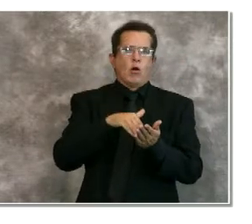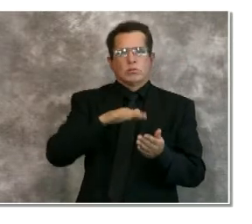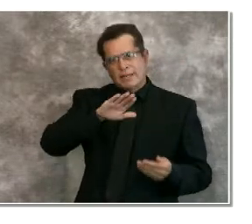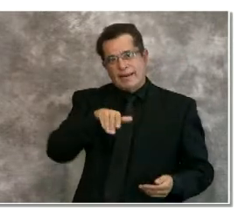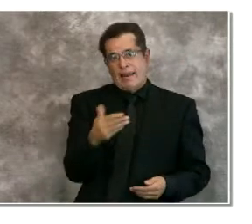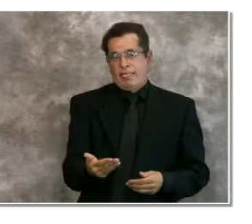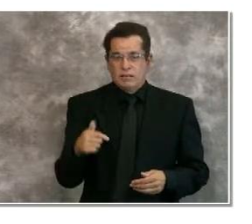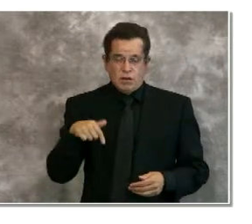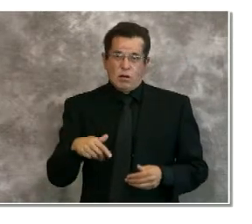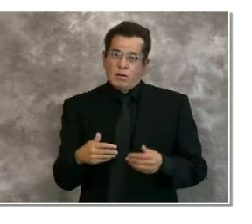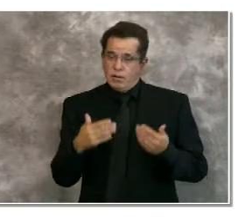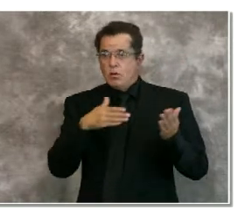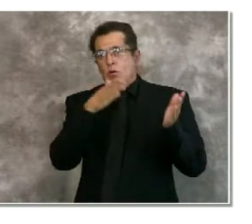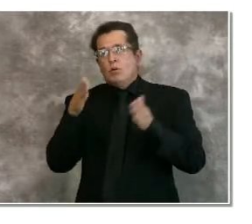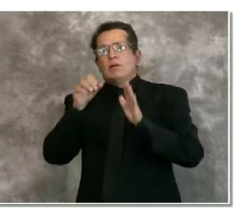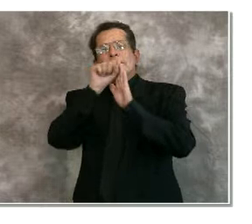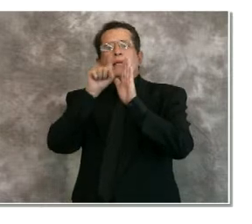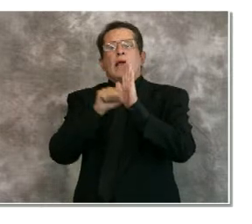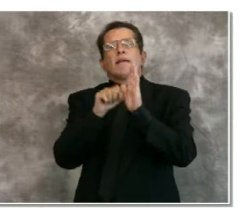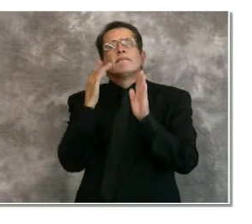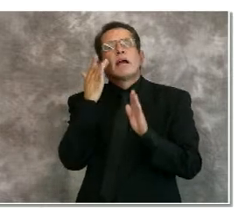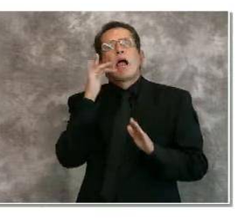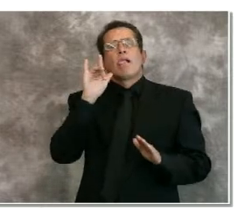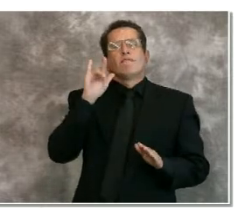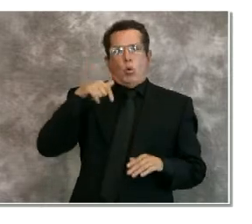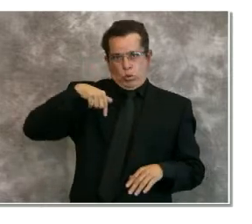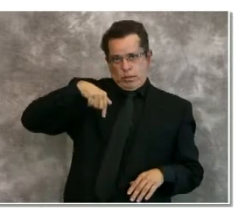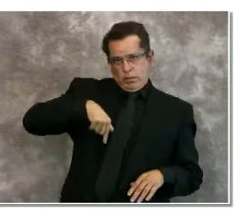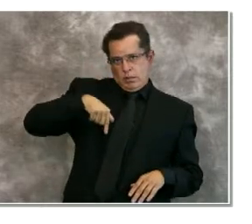state of California, there are almost